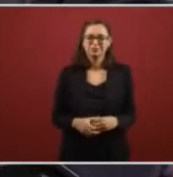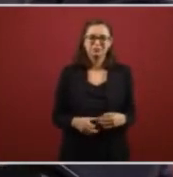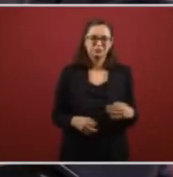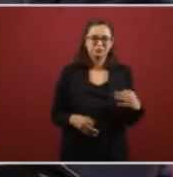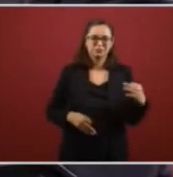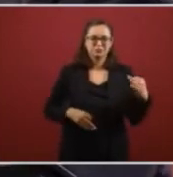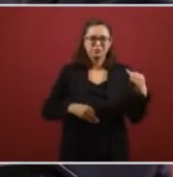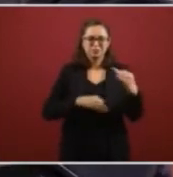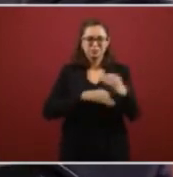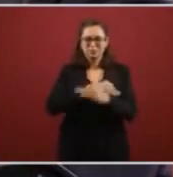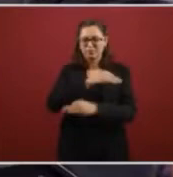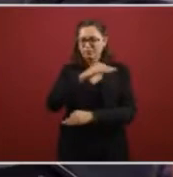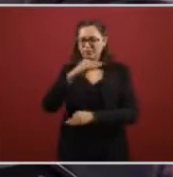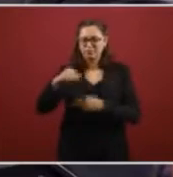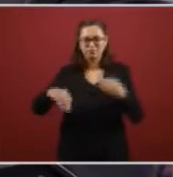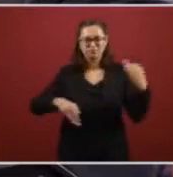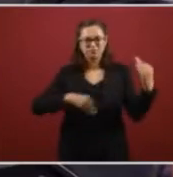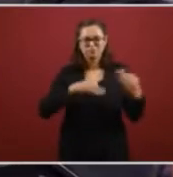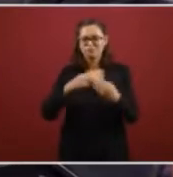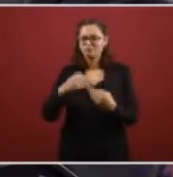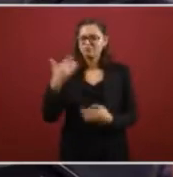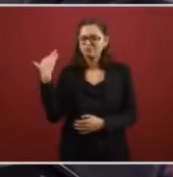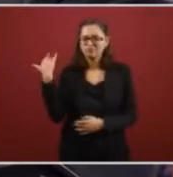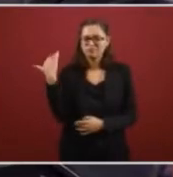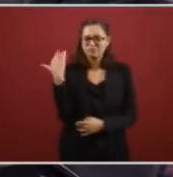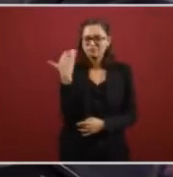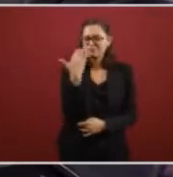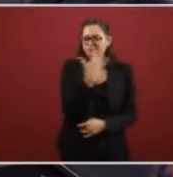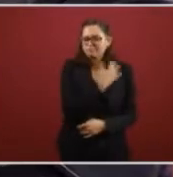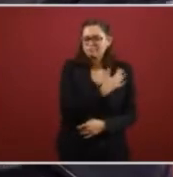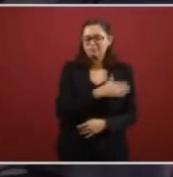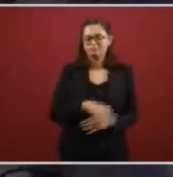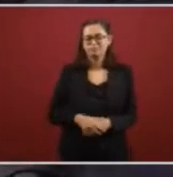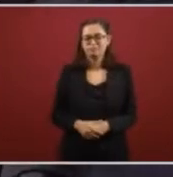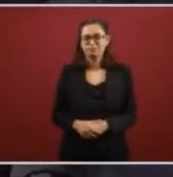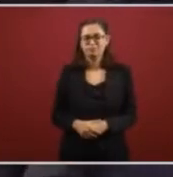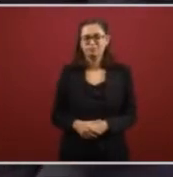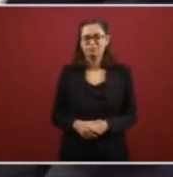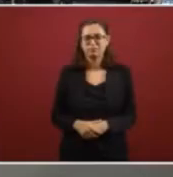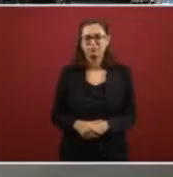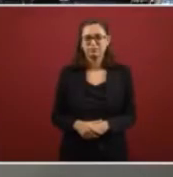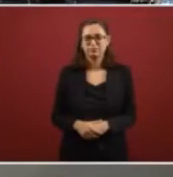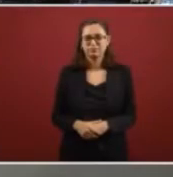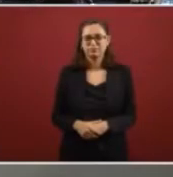all of it can be enjoyed in our country.